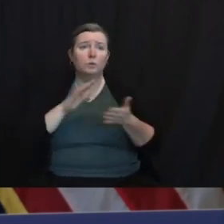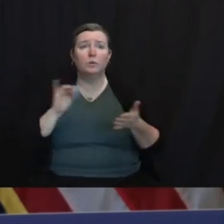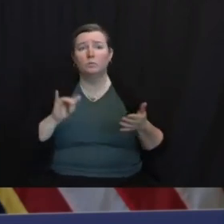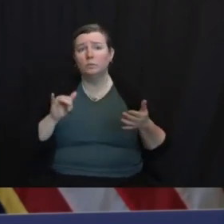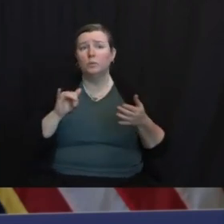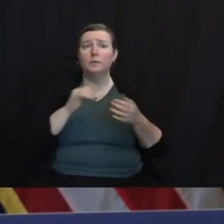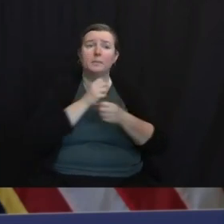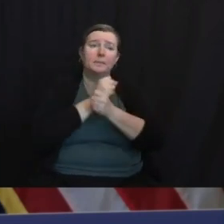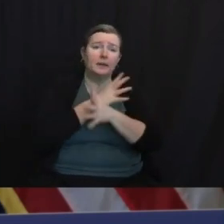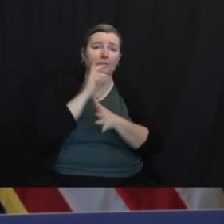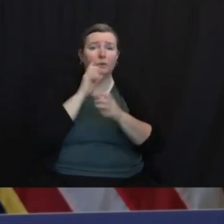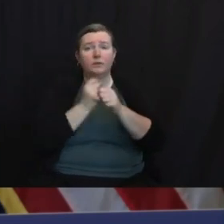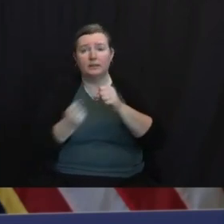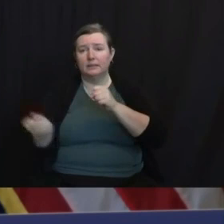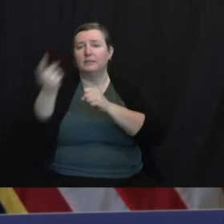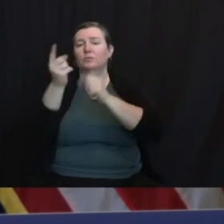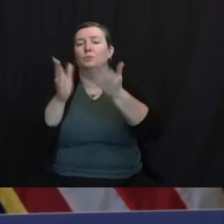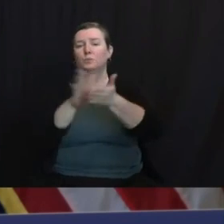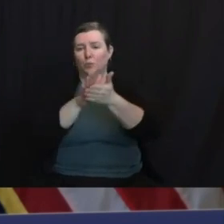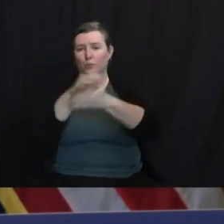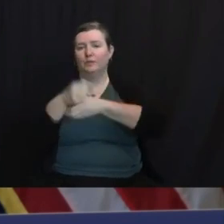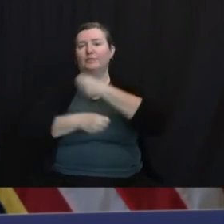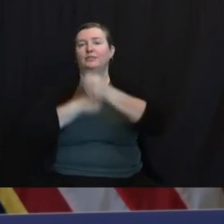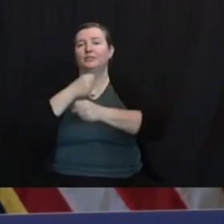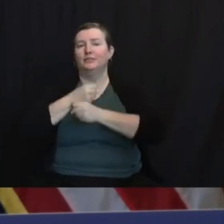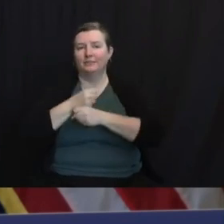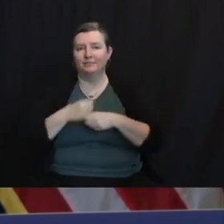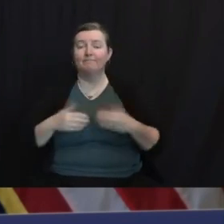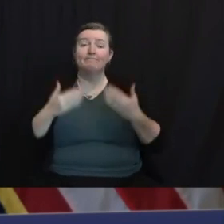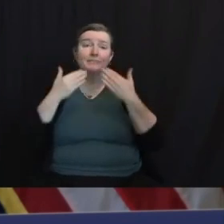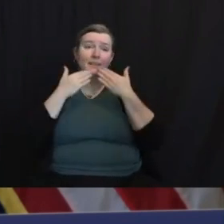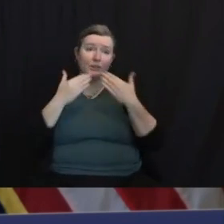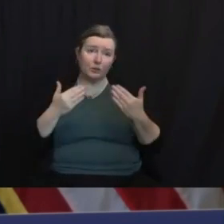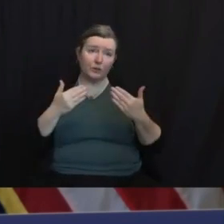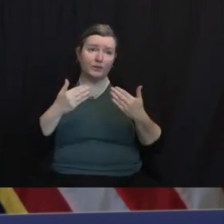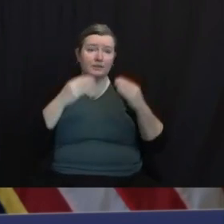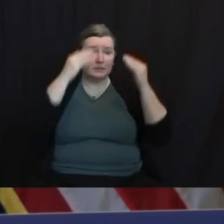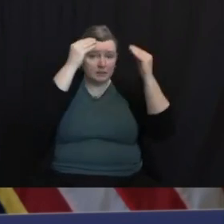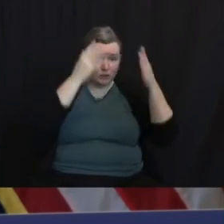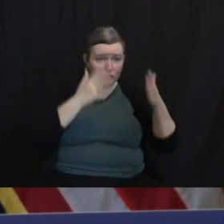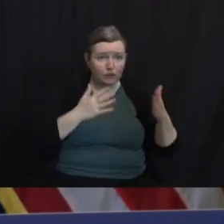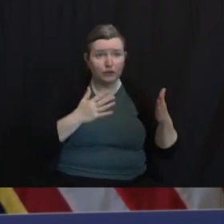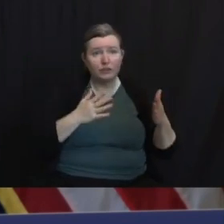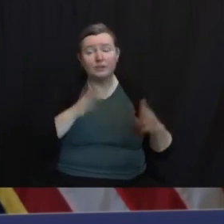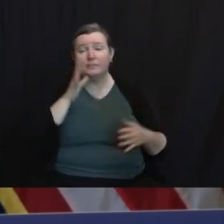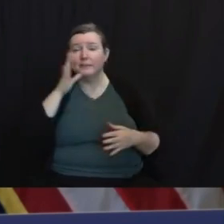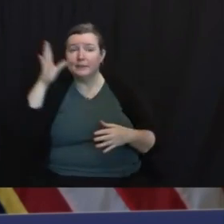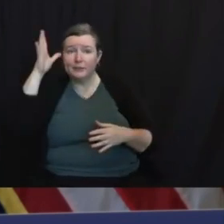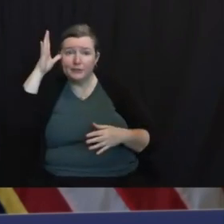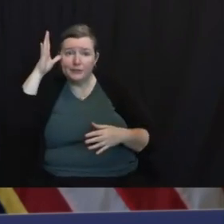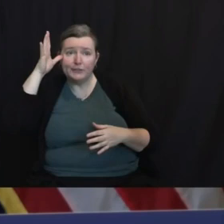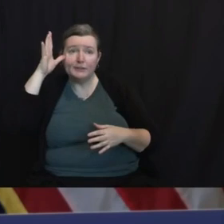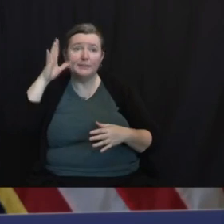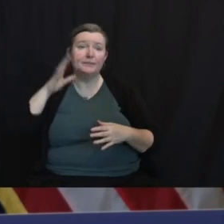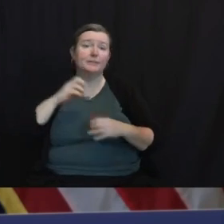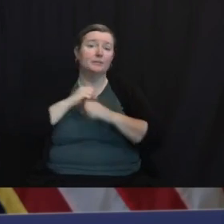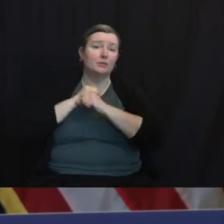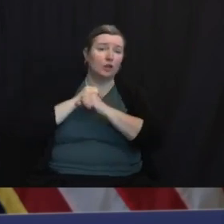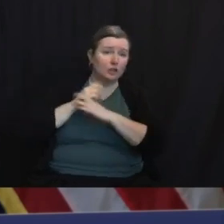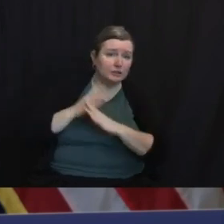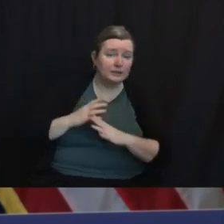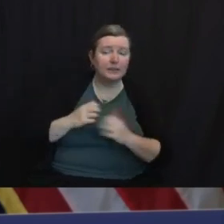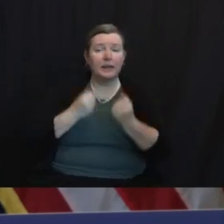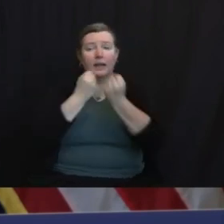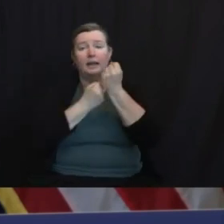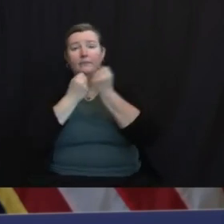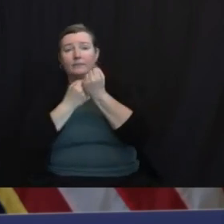2021-2022 school year. Thank you to our educators, parents and caregivers, and advocates for your commitment to the